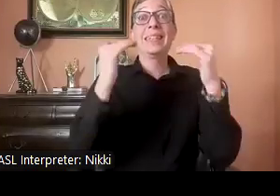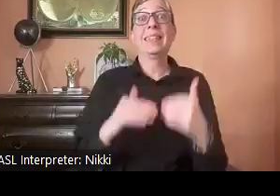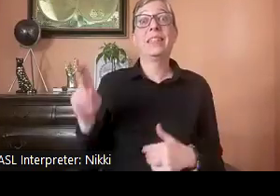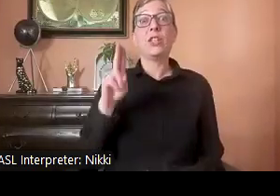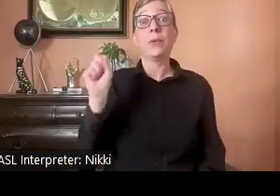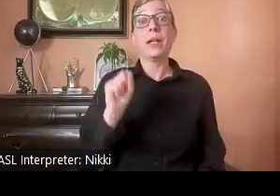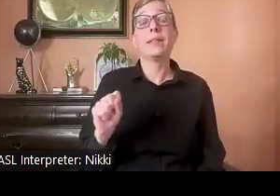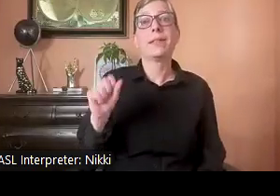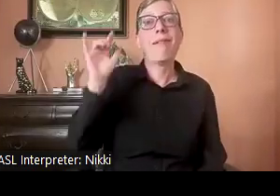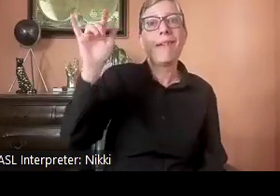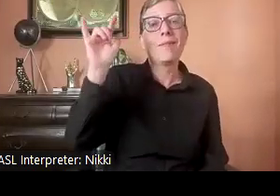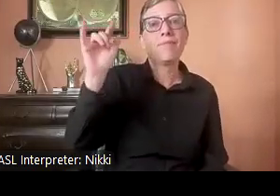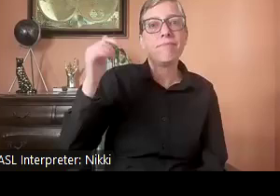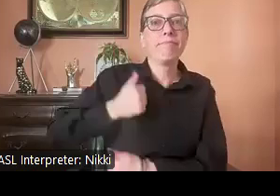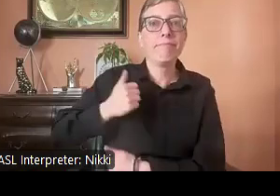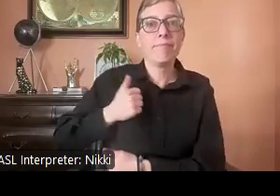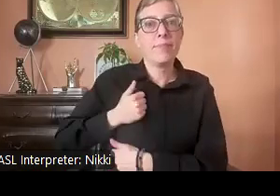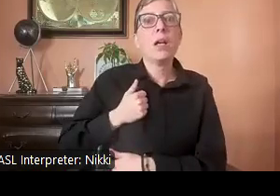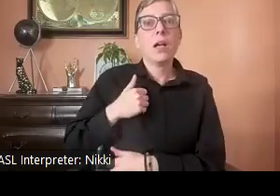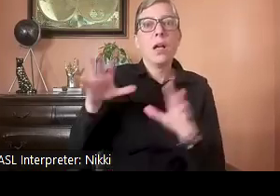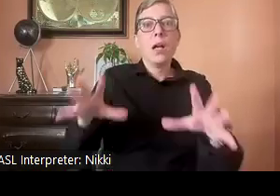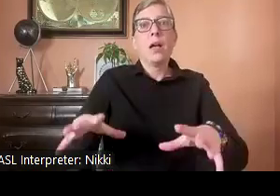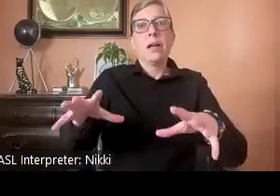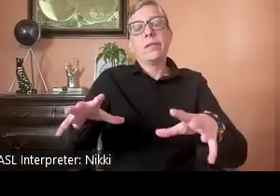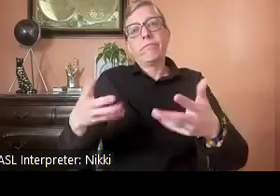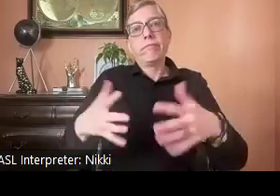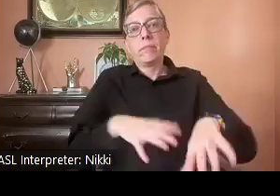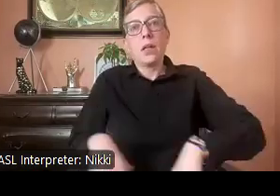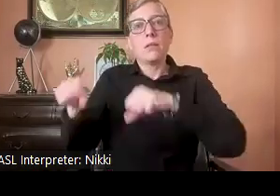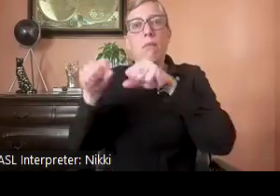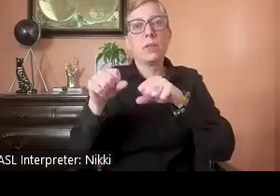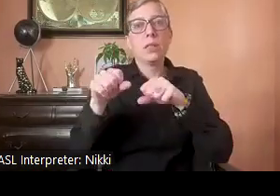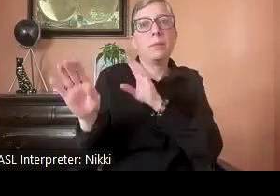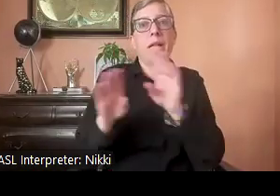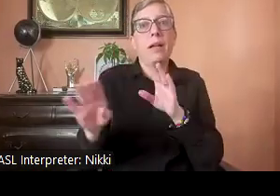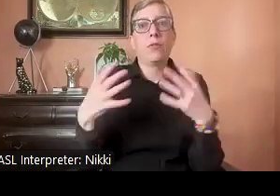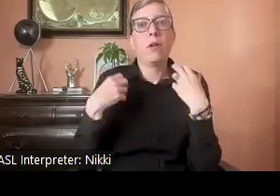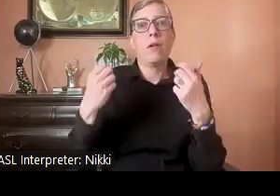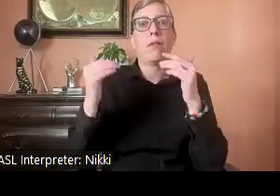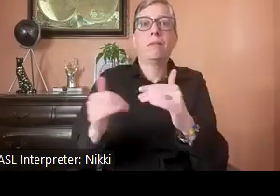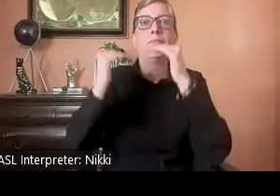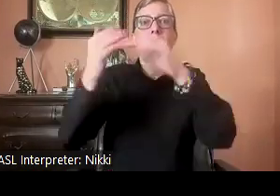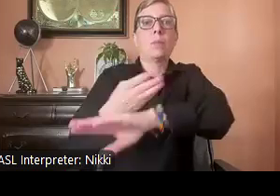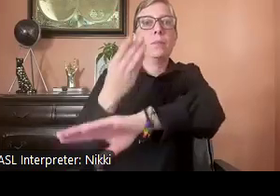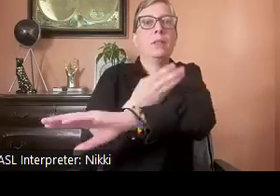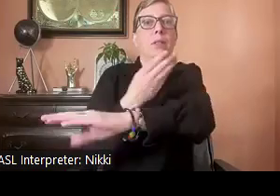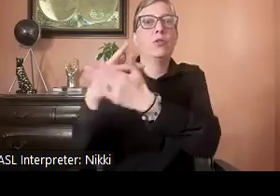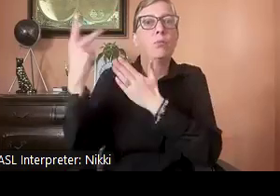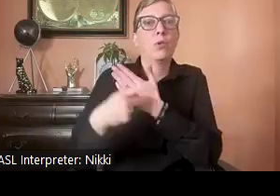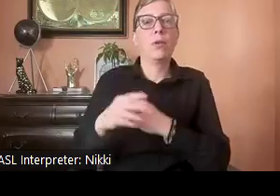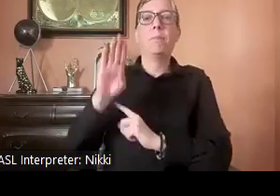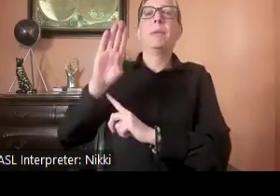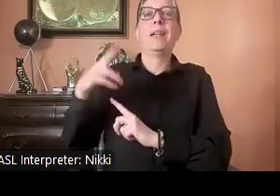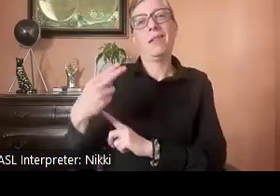BHOP program, and that becomes a big boost for a large system to adopt something as big as that. The VA system kind of